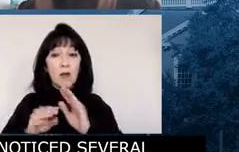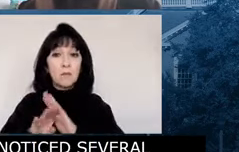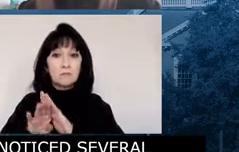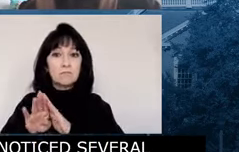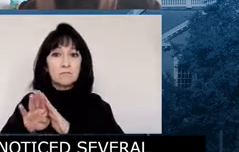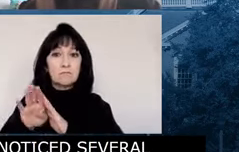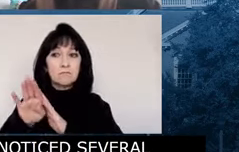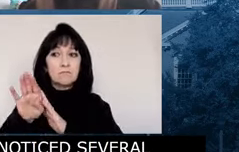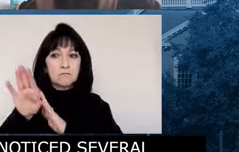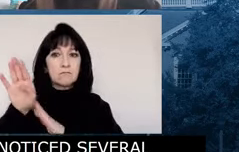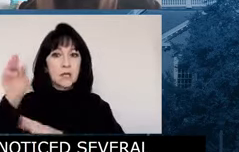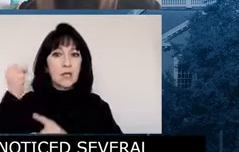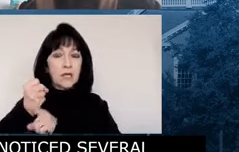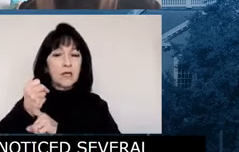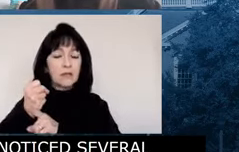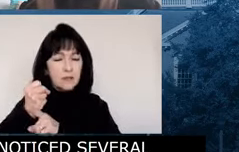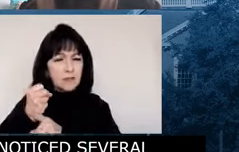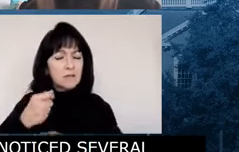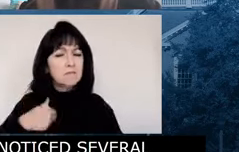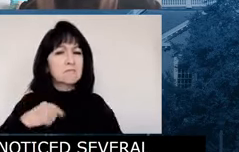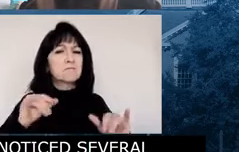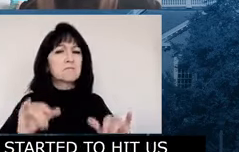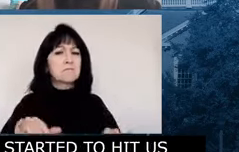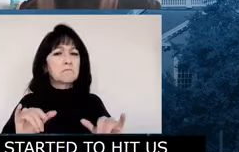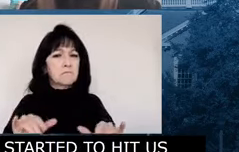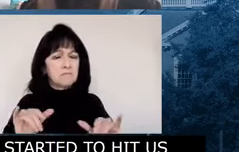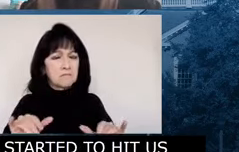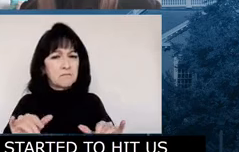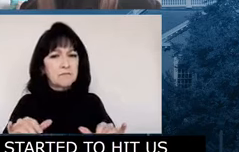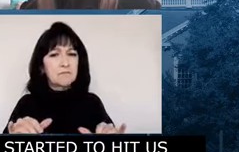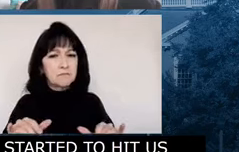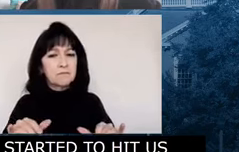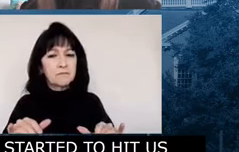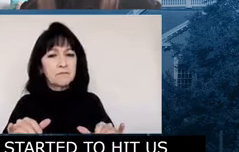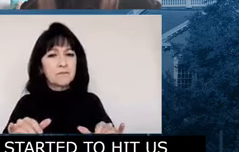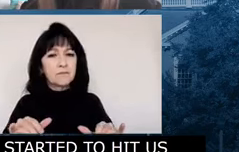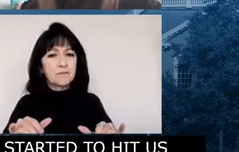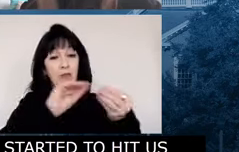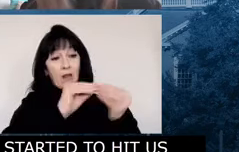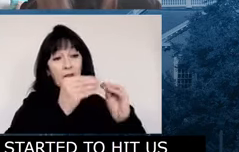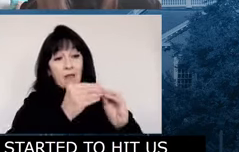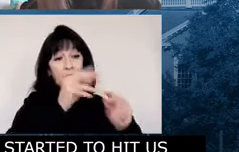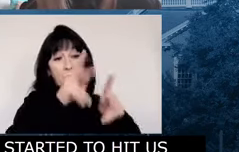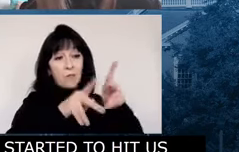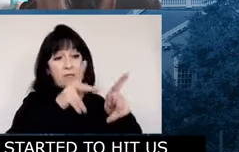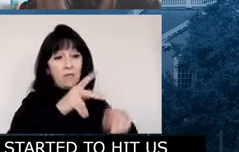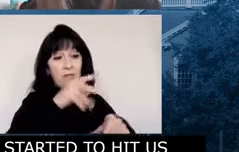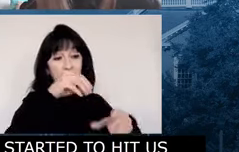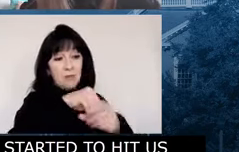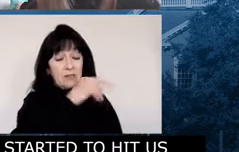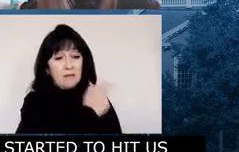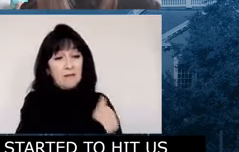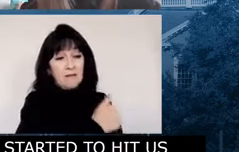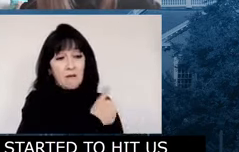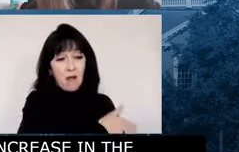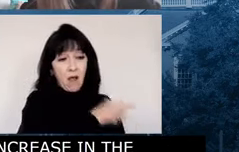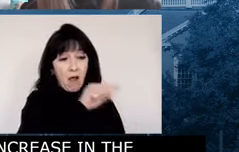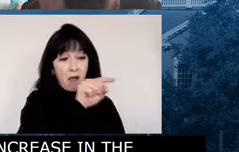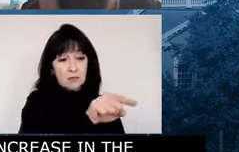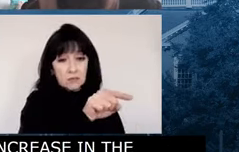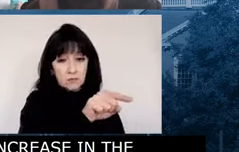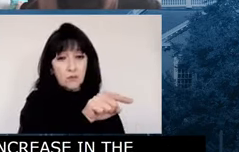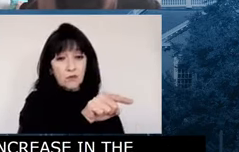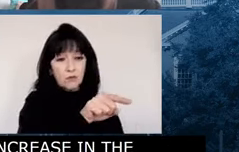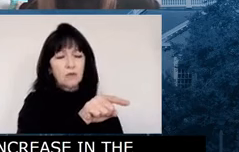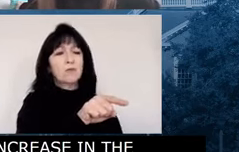disconnect between the increase in the number of people hospitalized that have